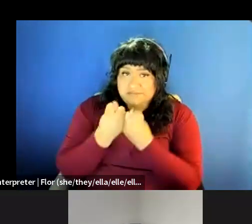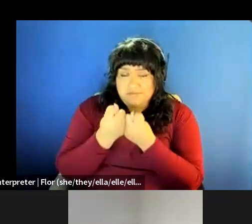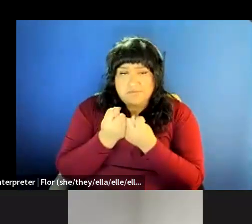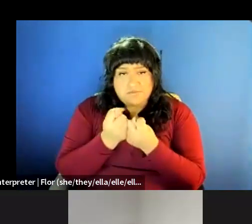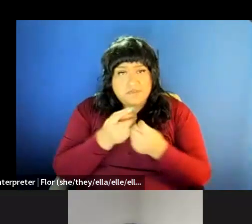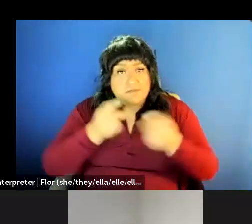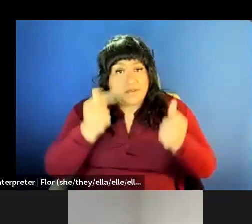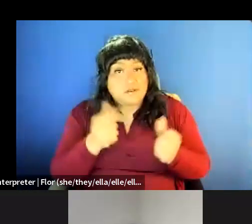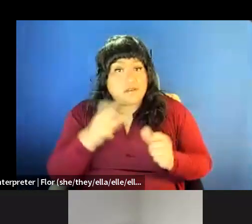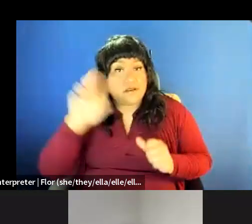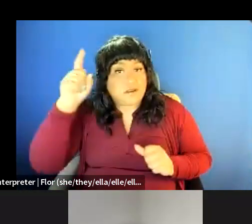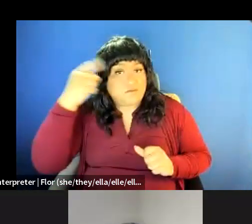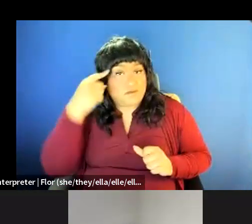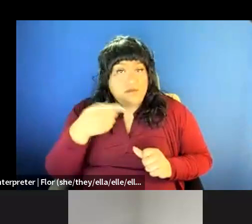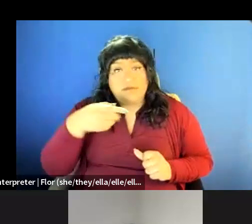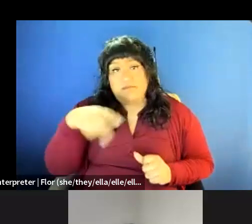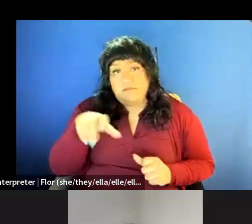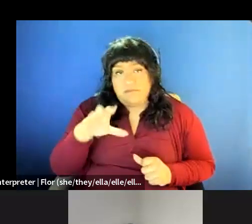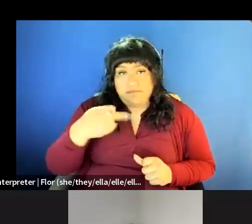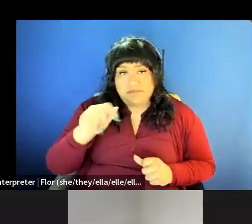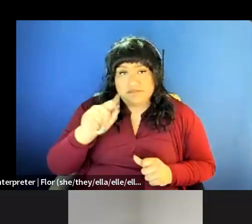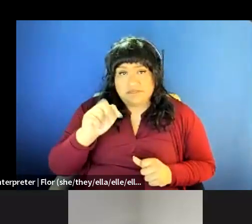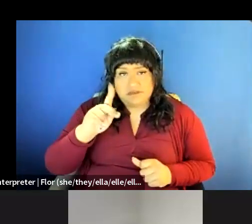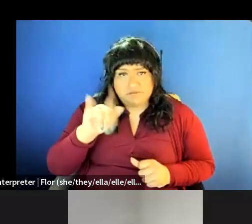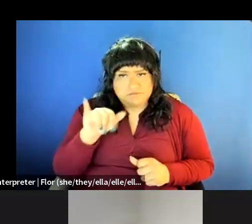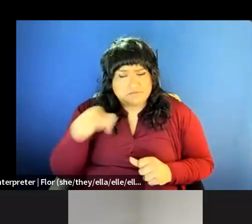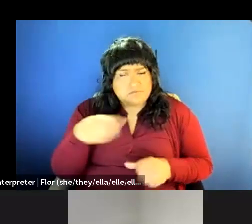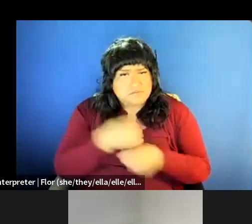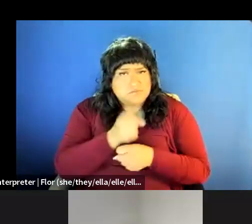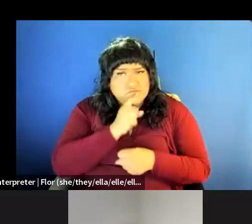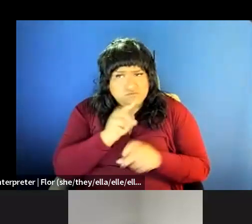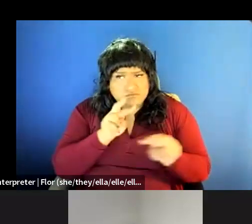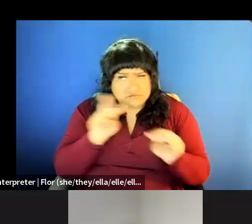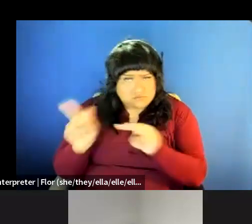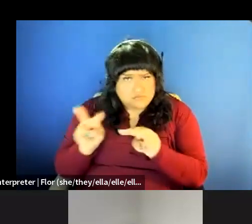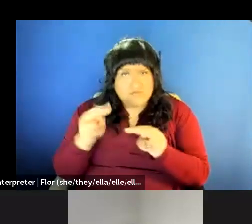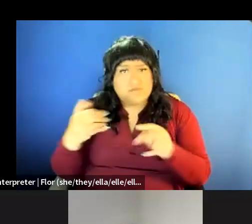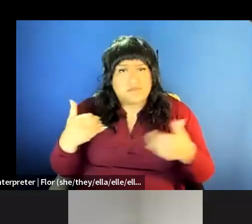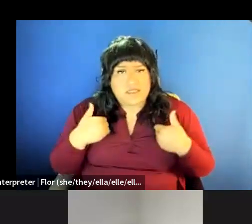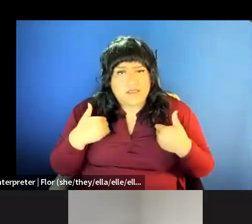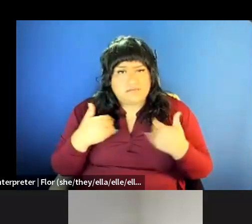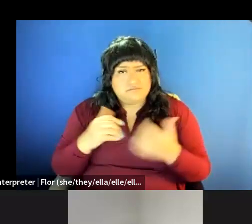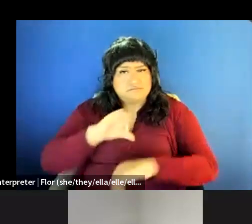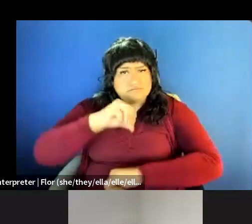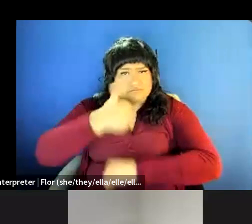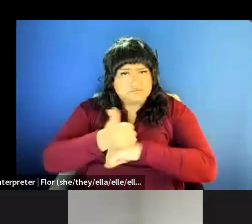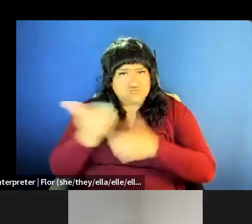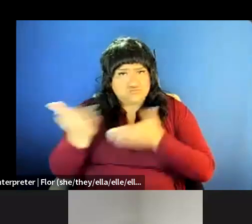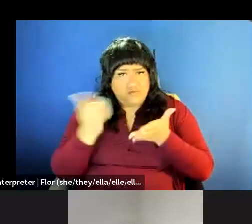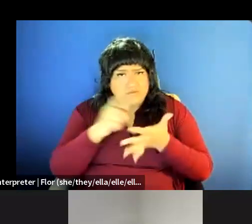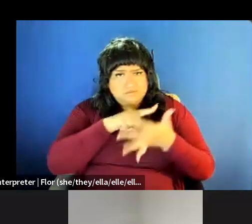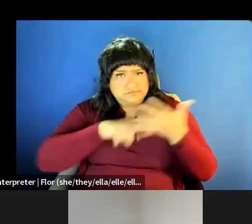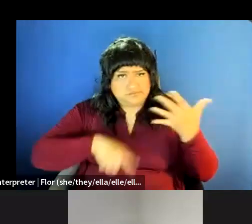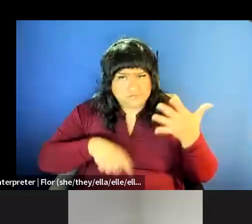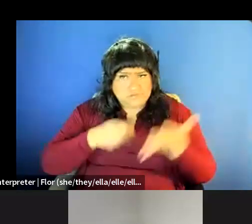Governor Pataki was really making it possible and making sure there was a set of services to help these people